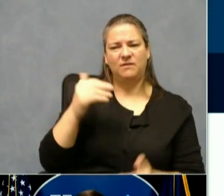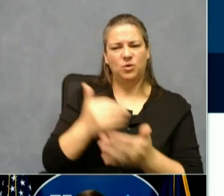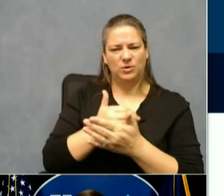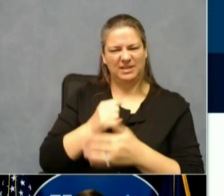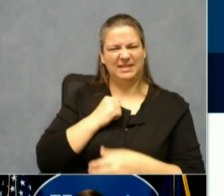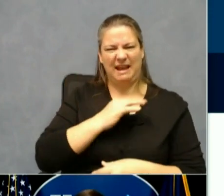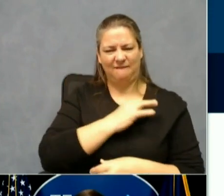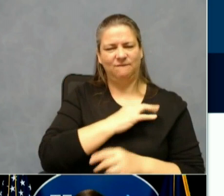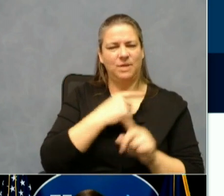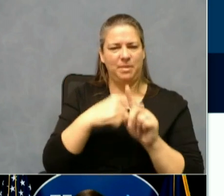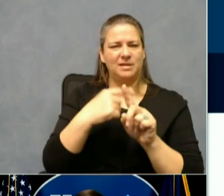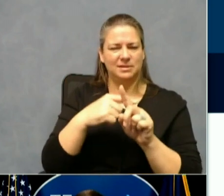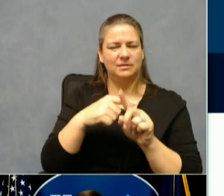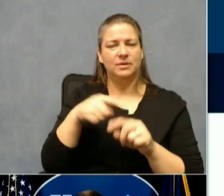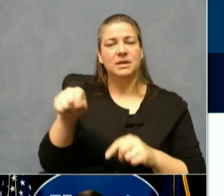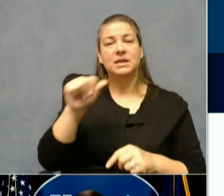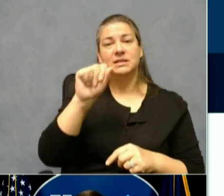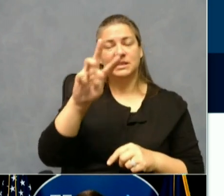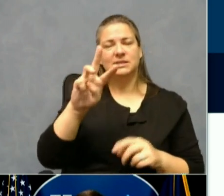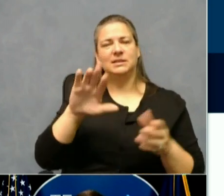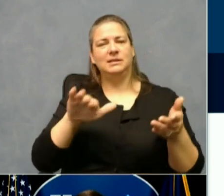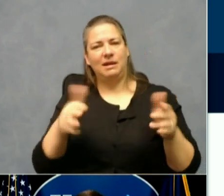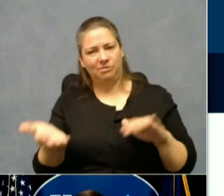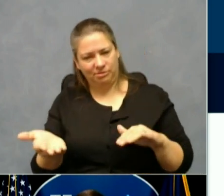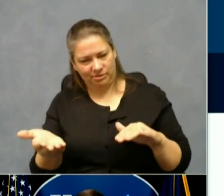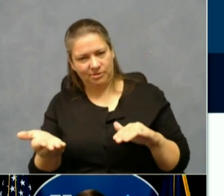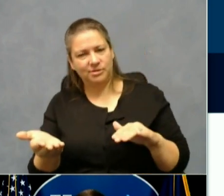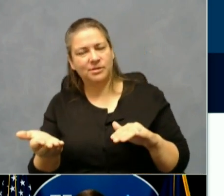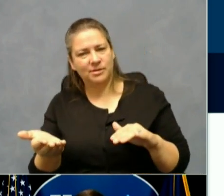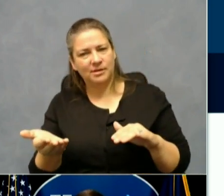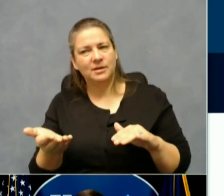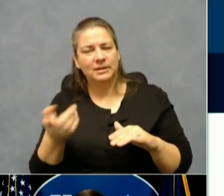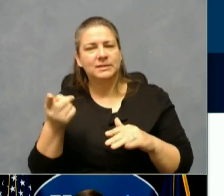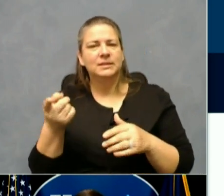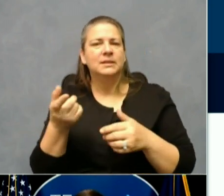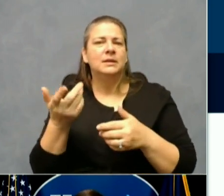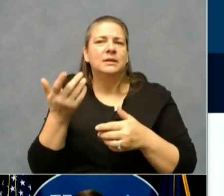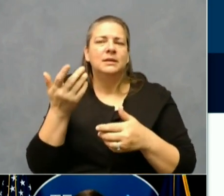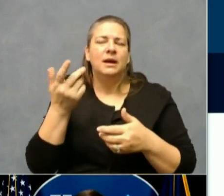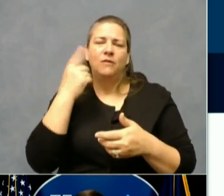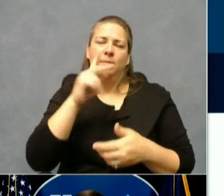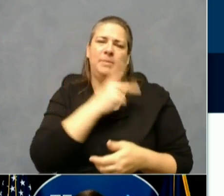16 additional deaths attributable to patients in those facilities.